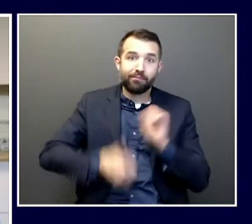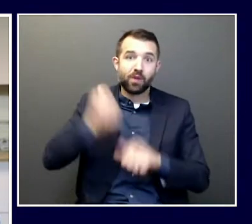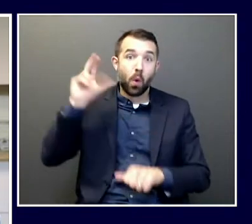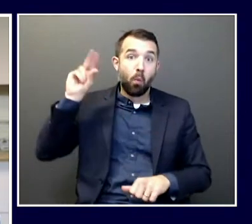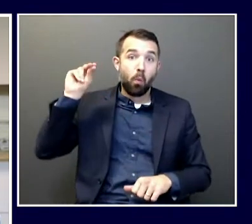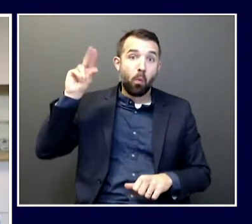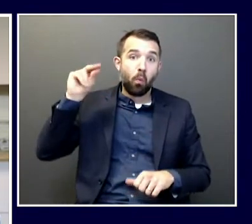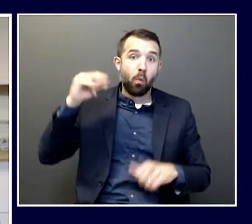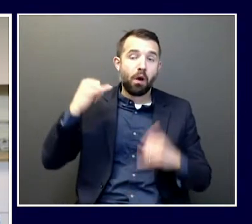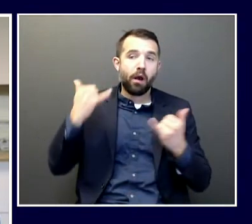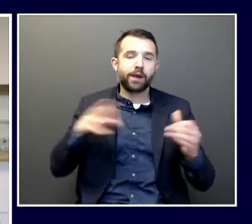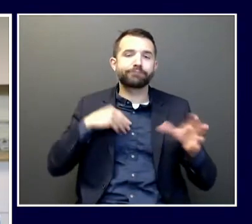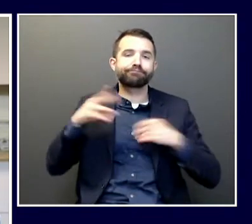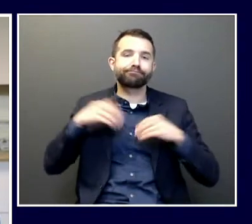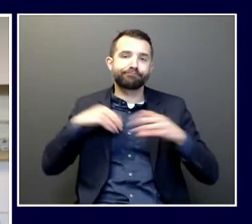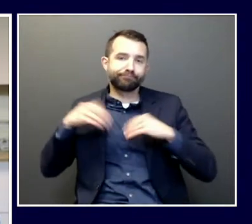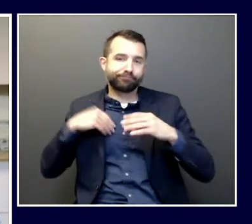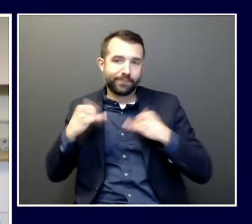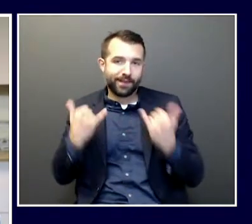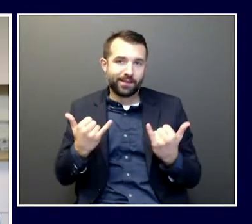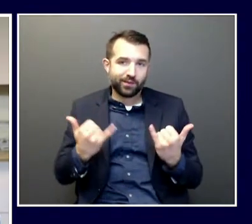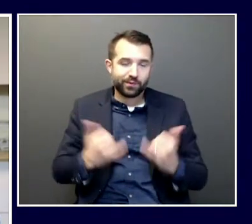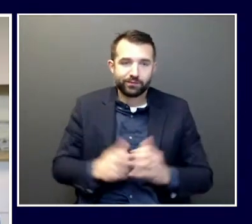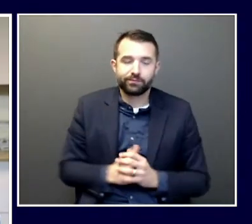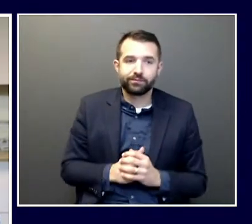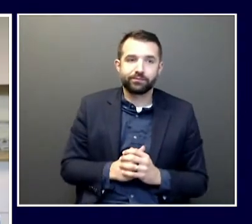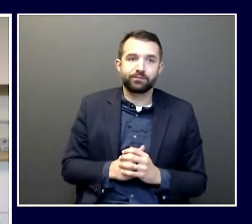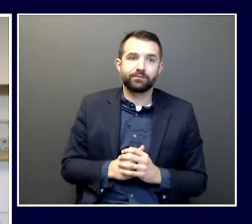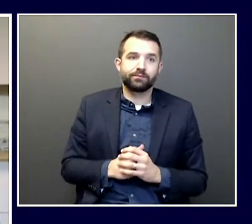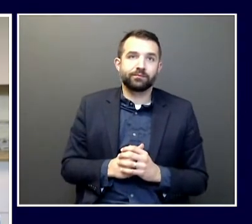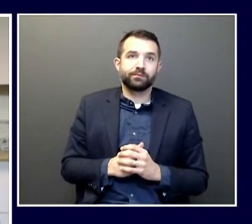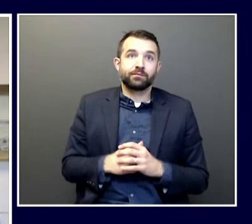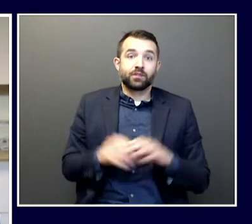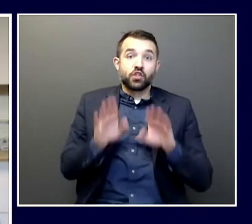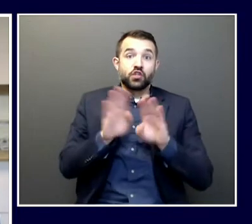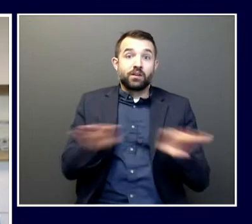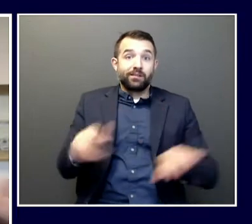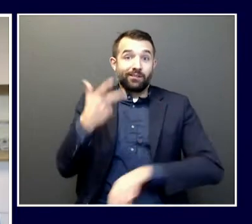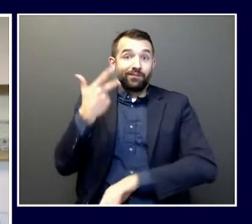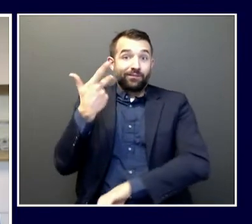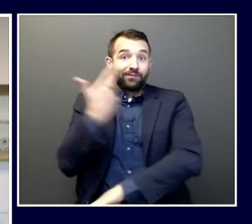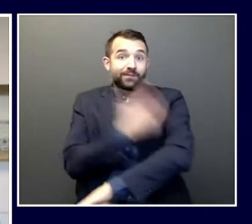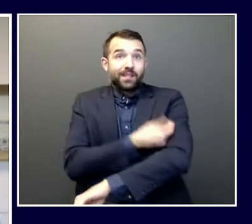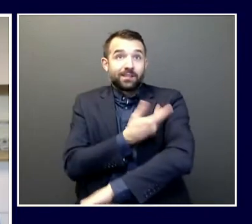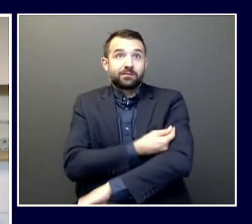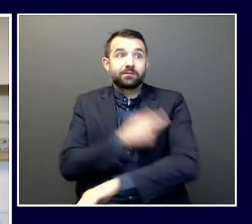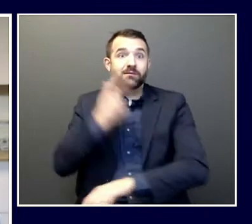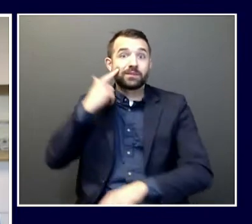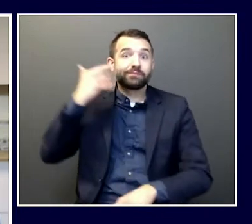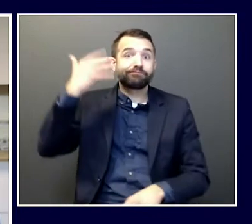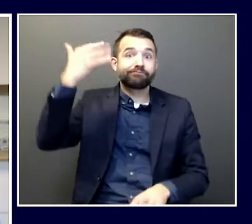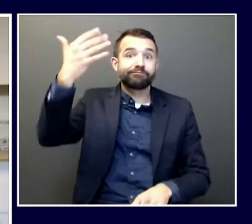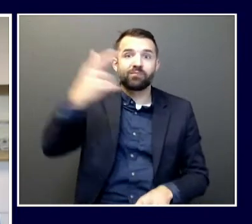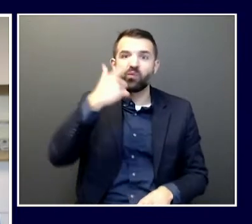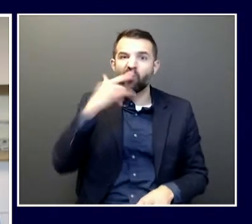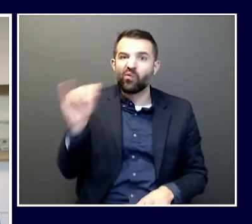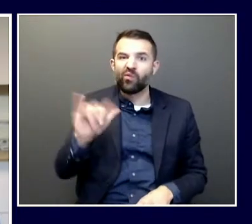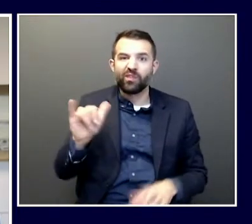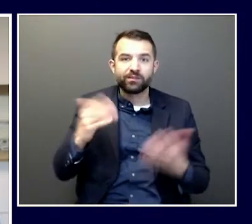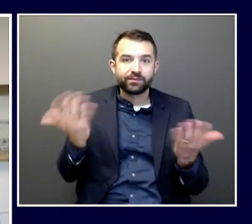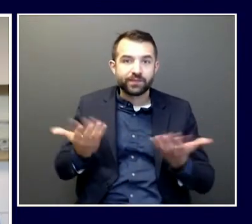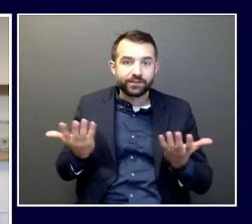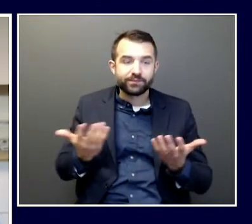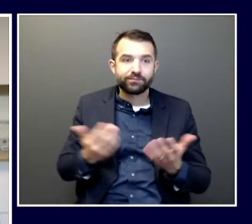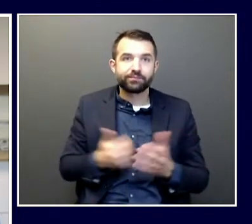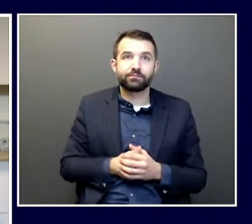here, as we're thinking about the future of childhood vaccines, is what will that look here? Will states across the country, including Maine, top out